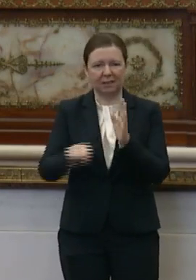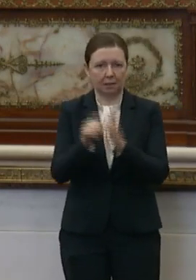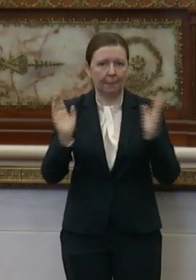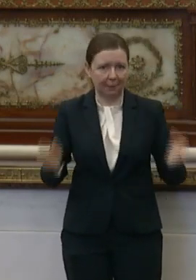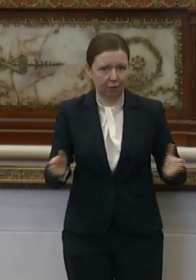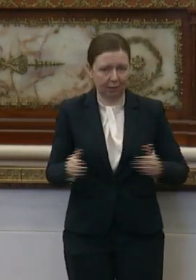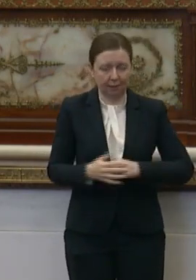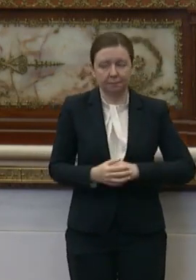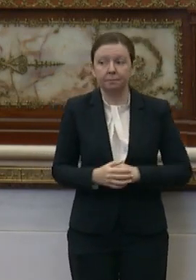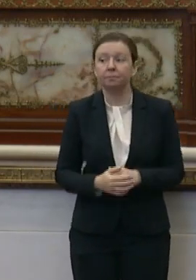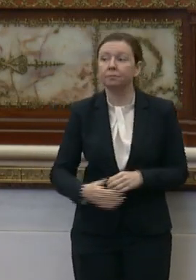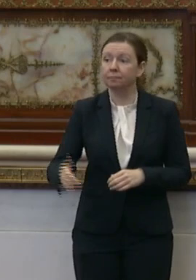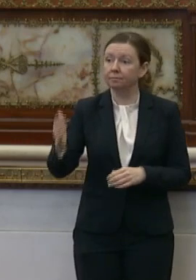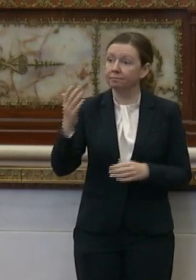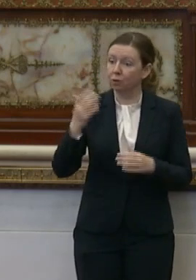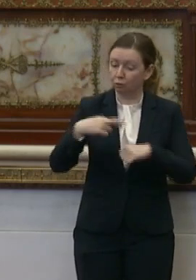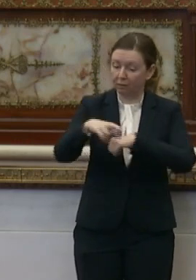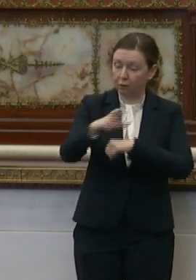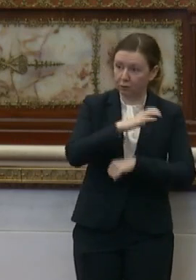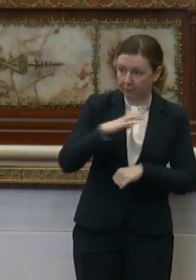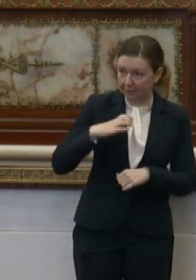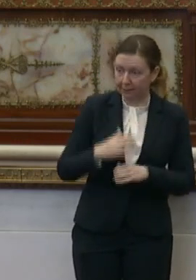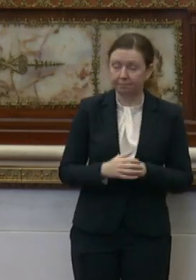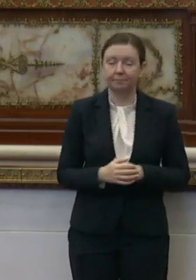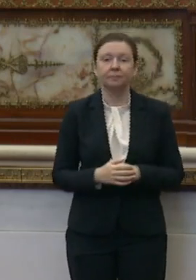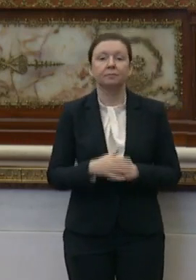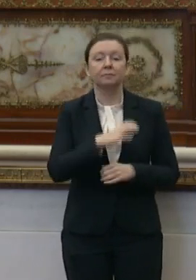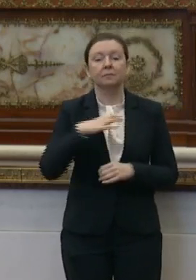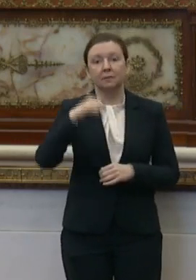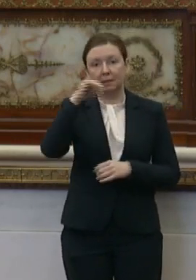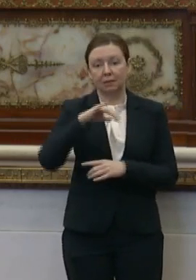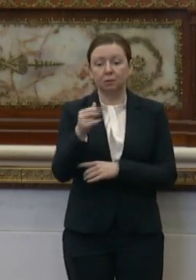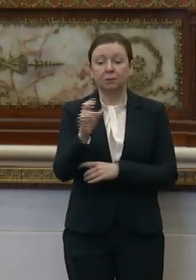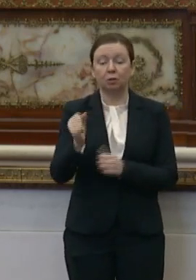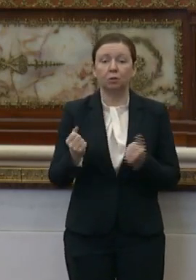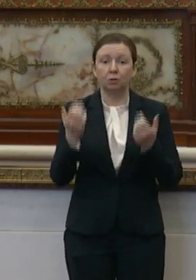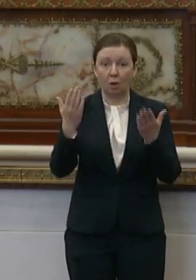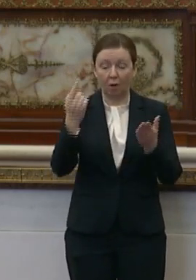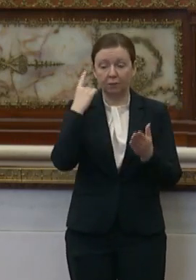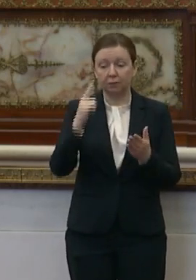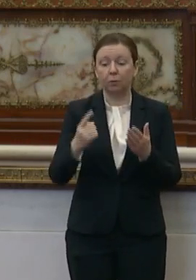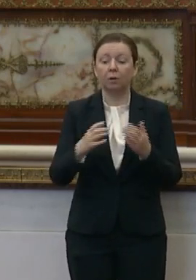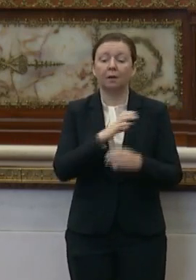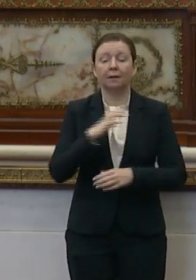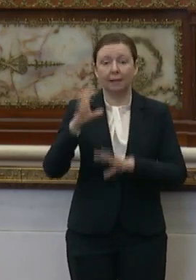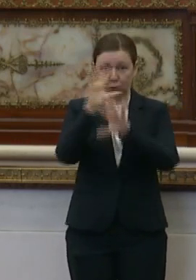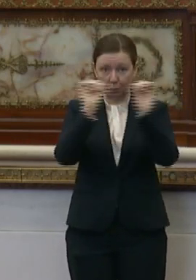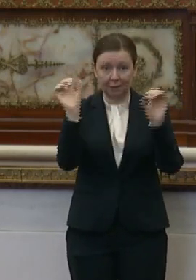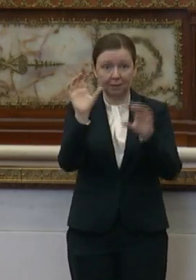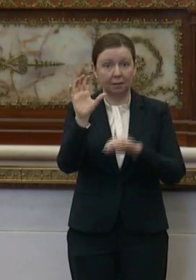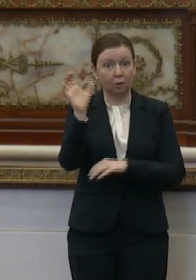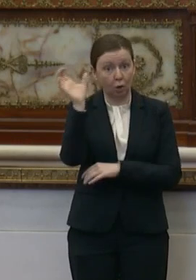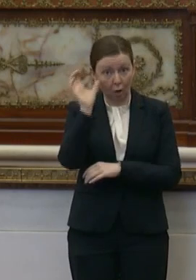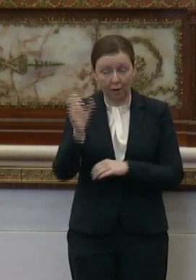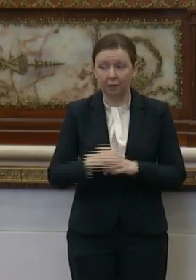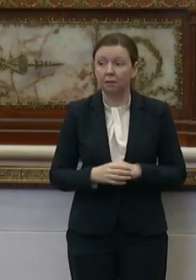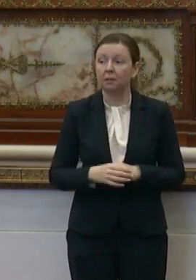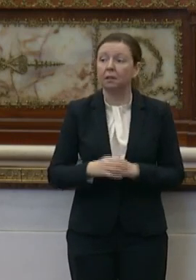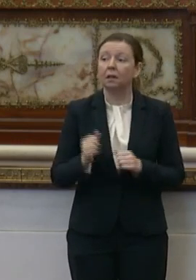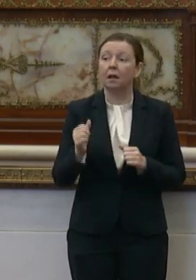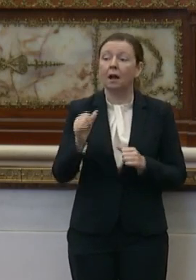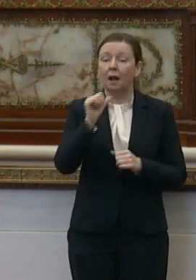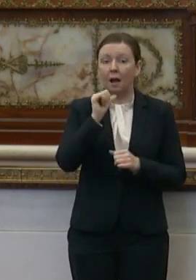period. Heard the committee. Councilman Jones offers on behalf of Council President Clark